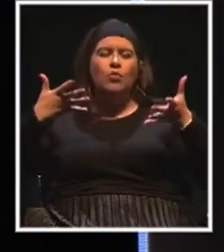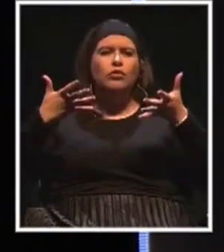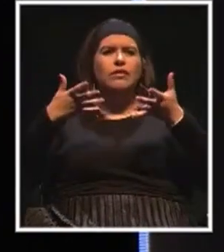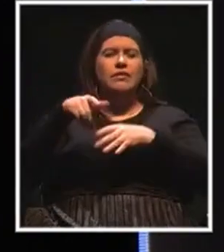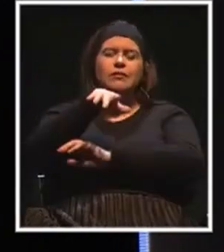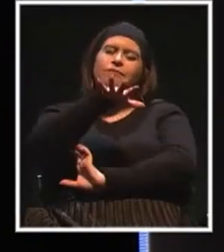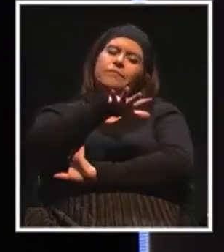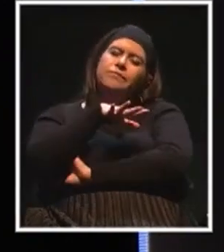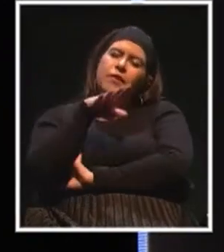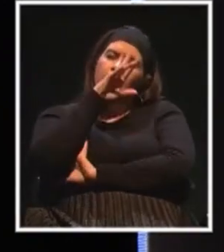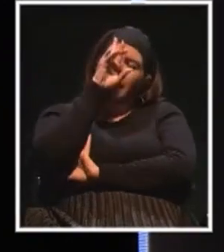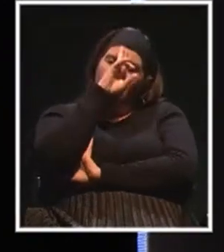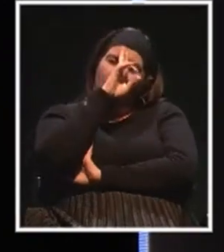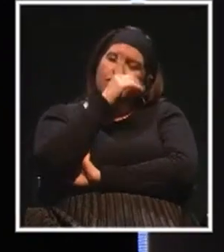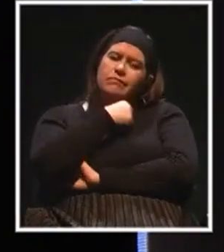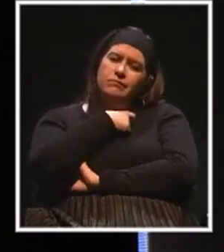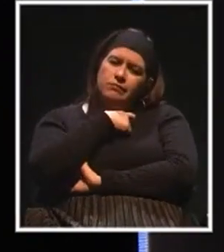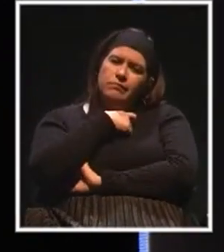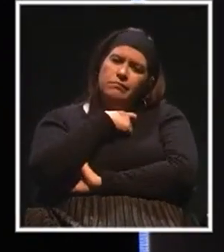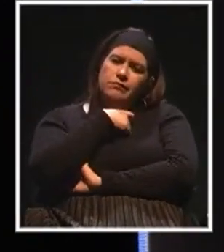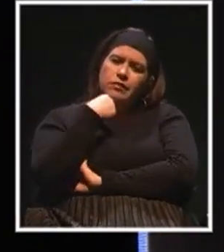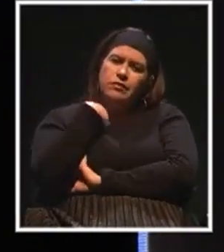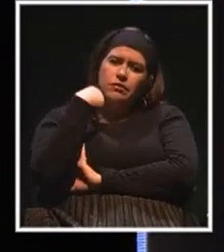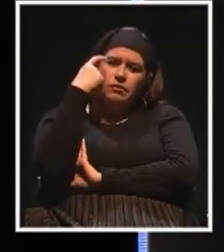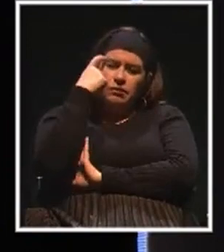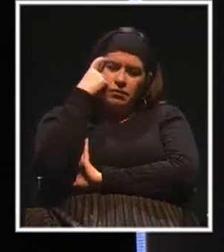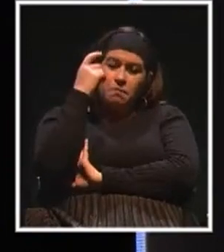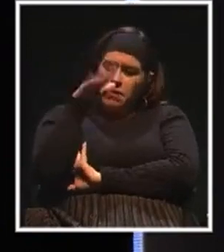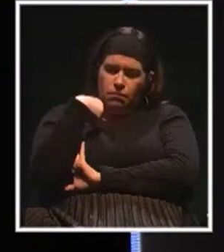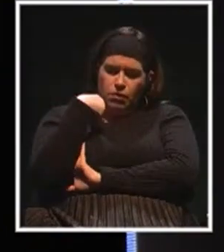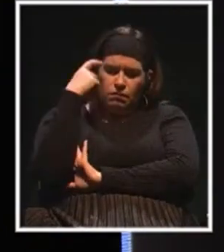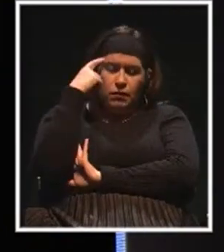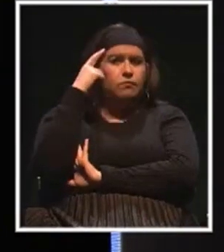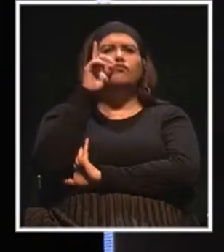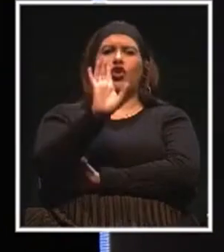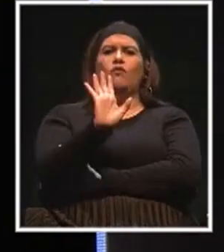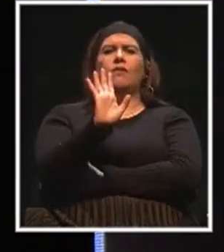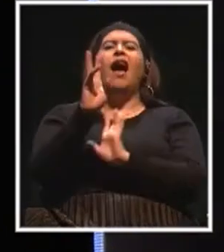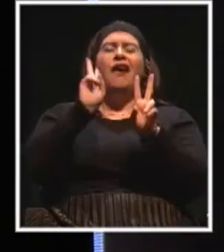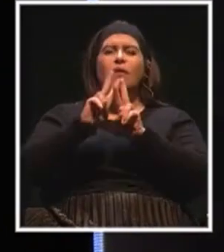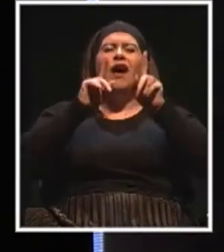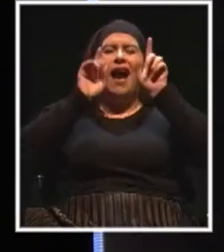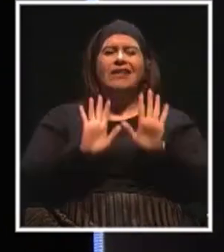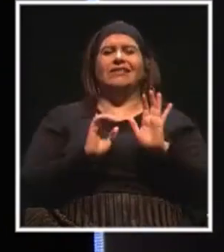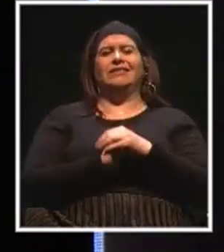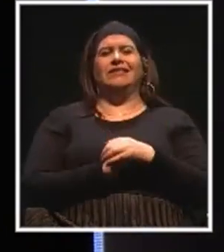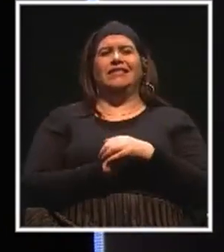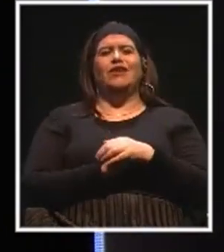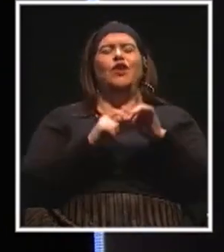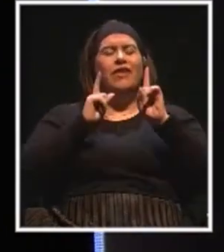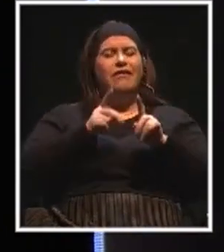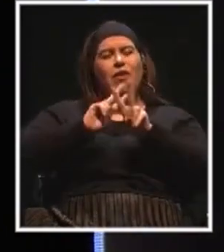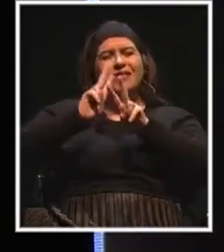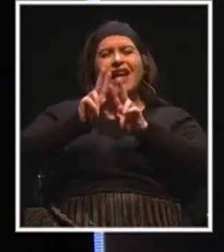I actually thought this up myself and said, no, we're going to do this. I think I know what to do for the